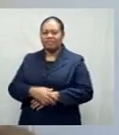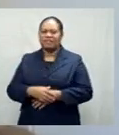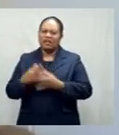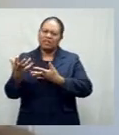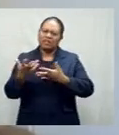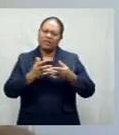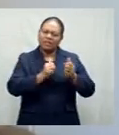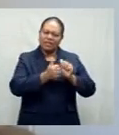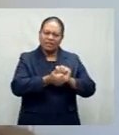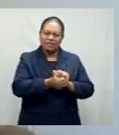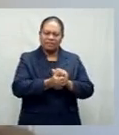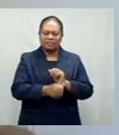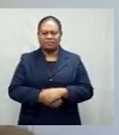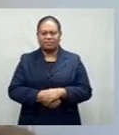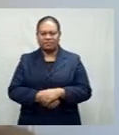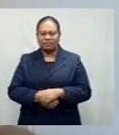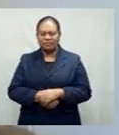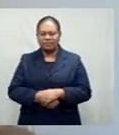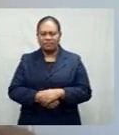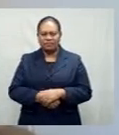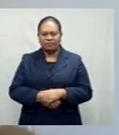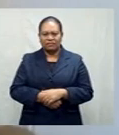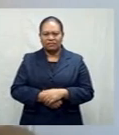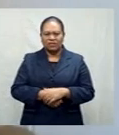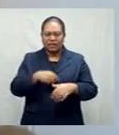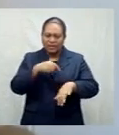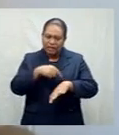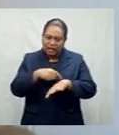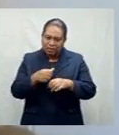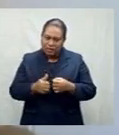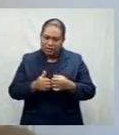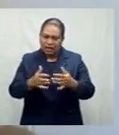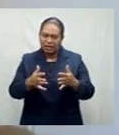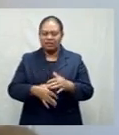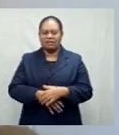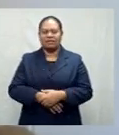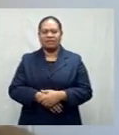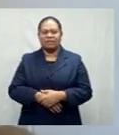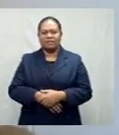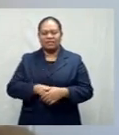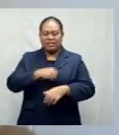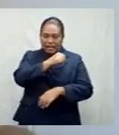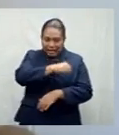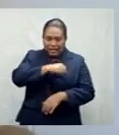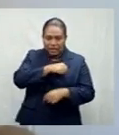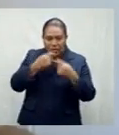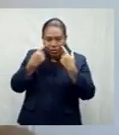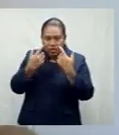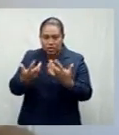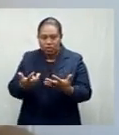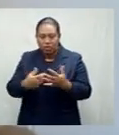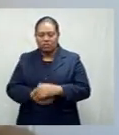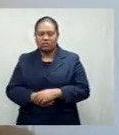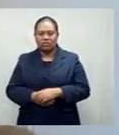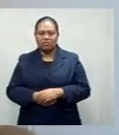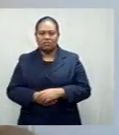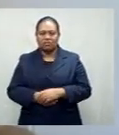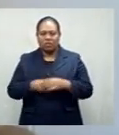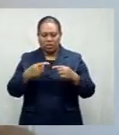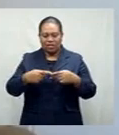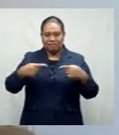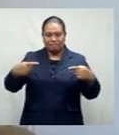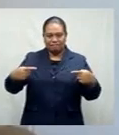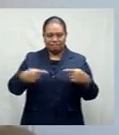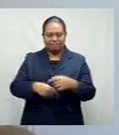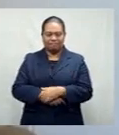games, pressure we brought around restart and kick-off time, the attitude we showed to outwork our opponents